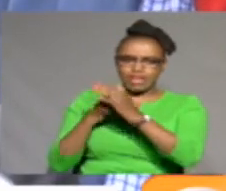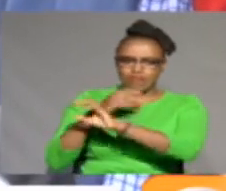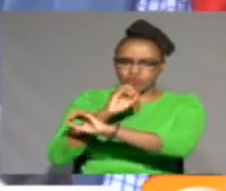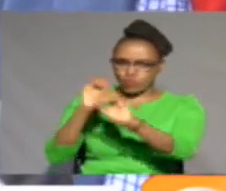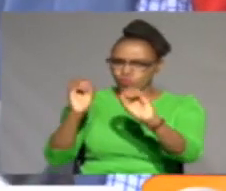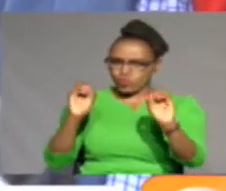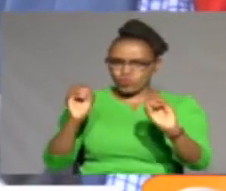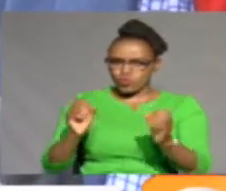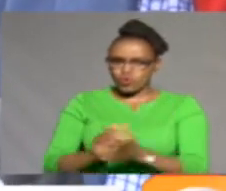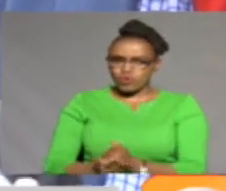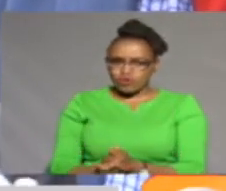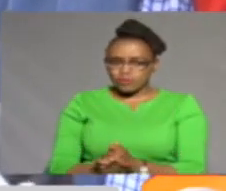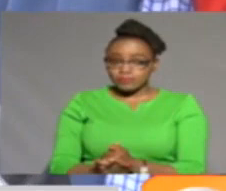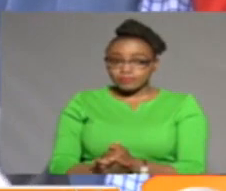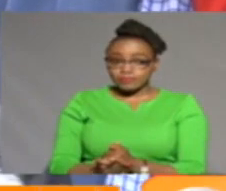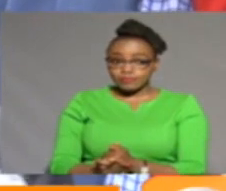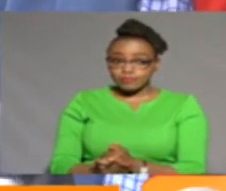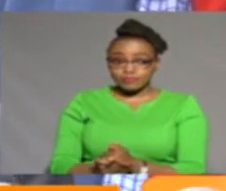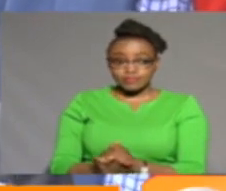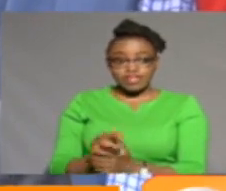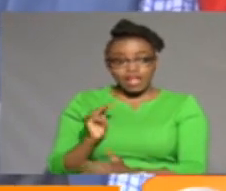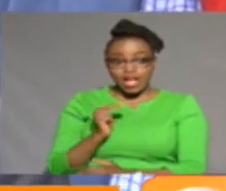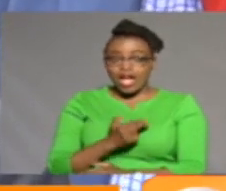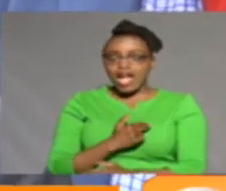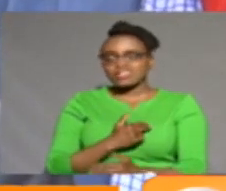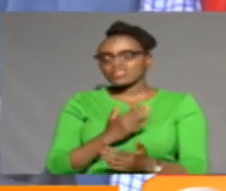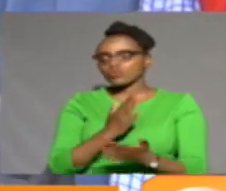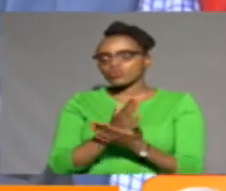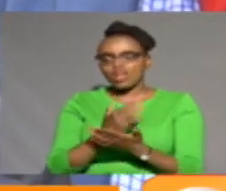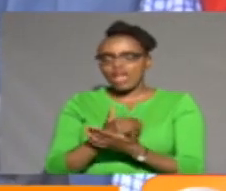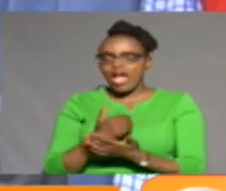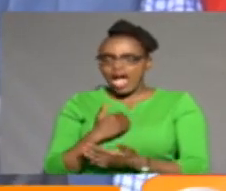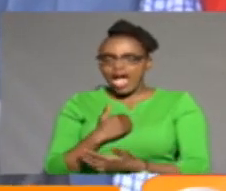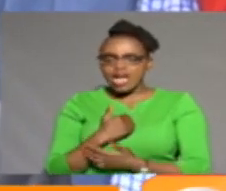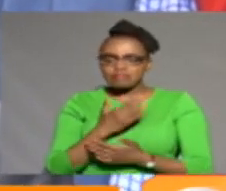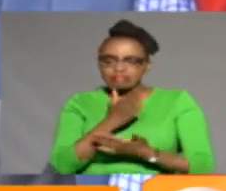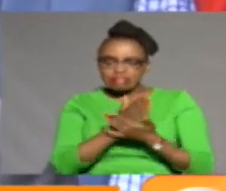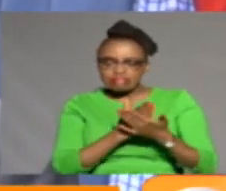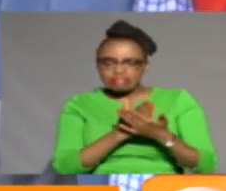that we are really credited with some intelligence,